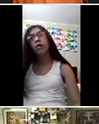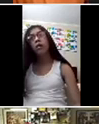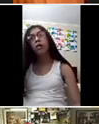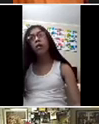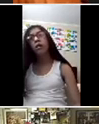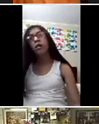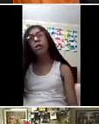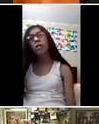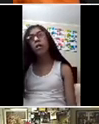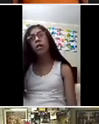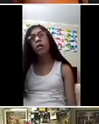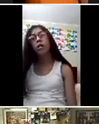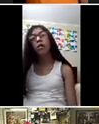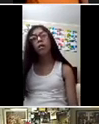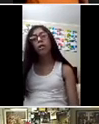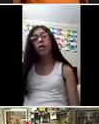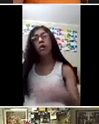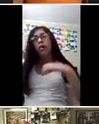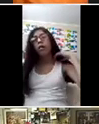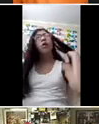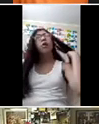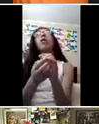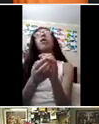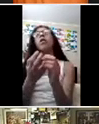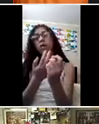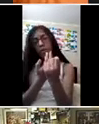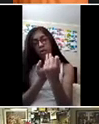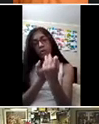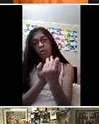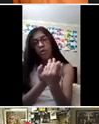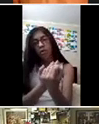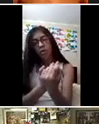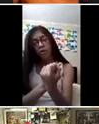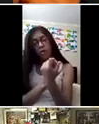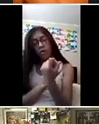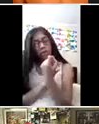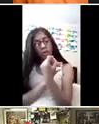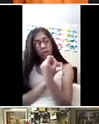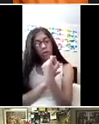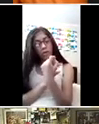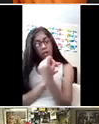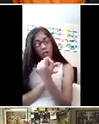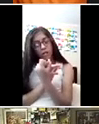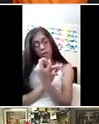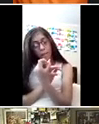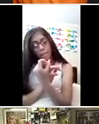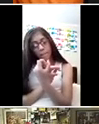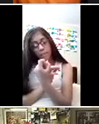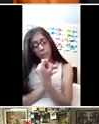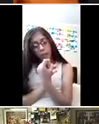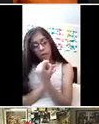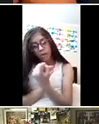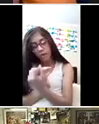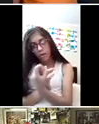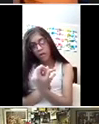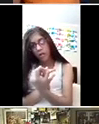It naturally happens. Yeah. And so that's what I'm saying. It's the seed of the word of God that naturally produces the fruit of the